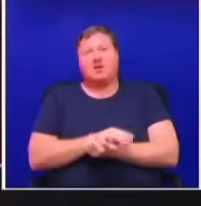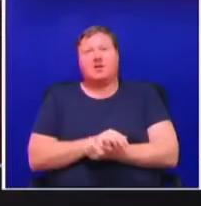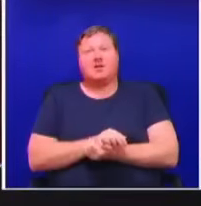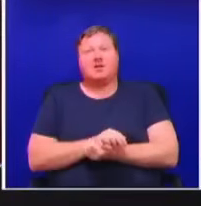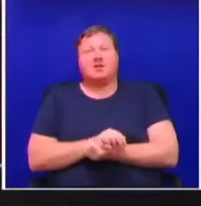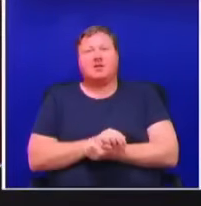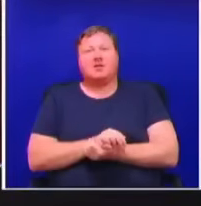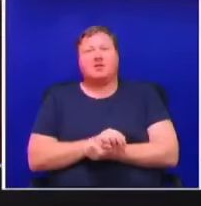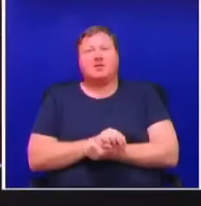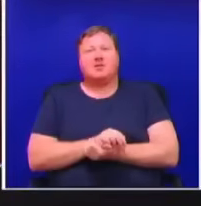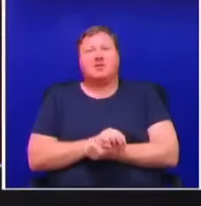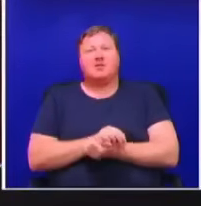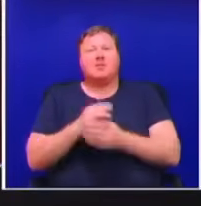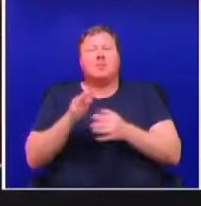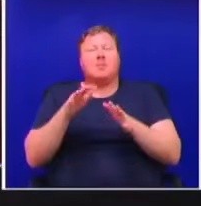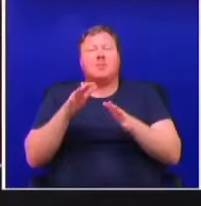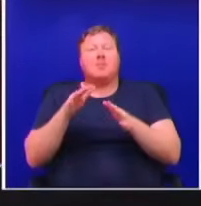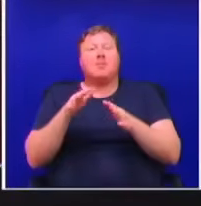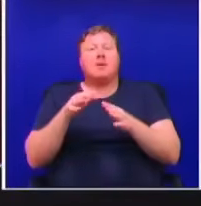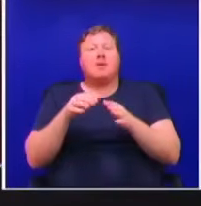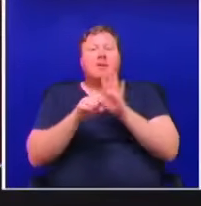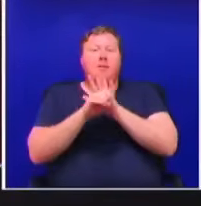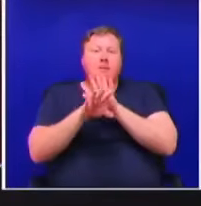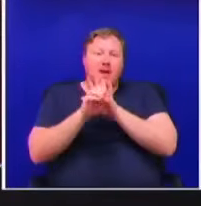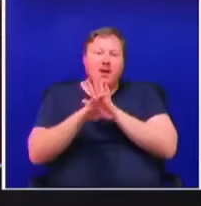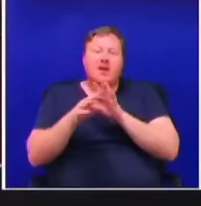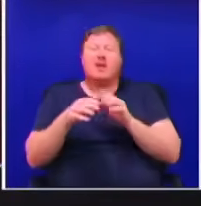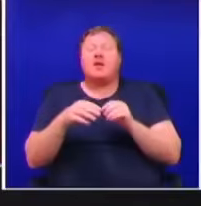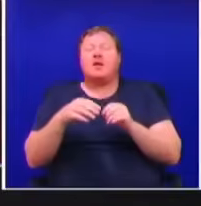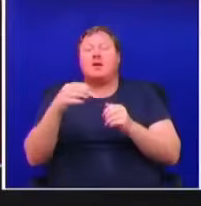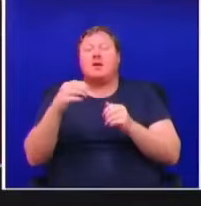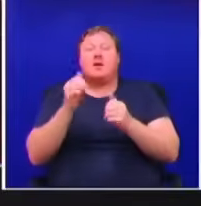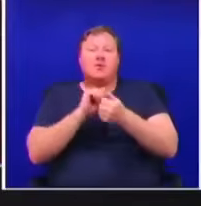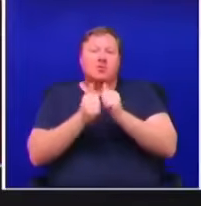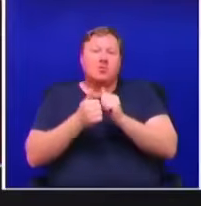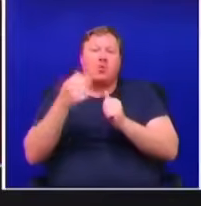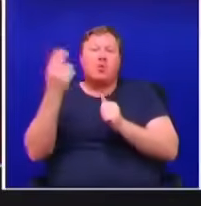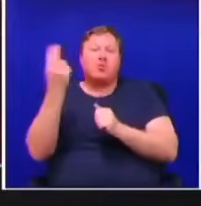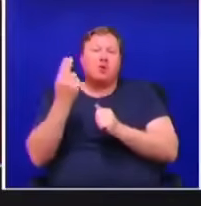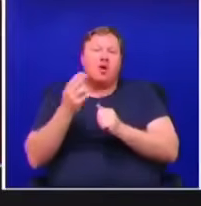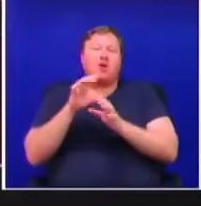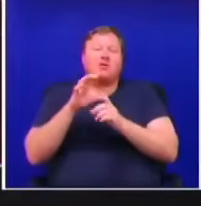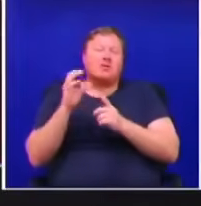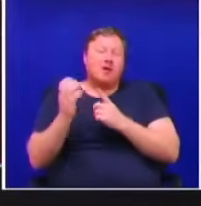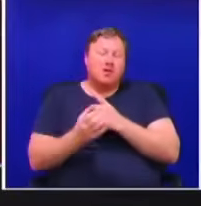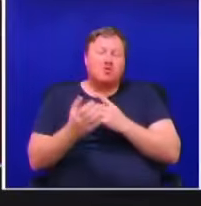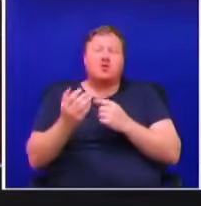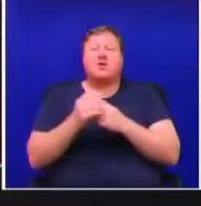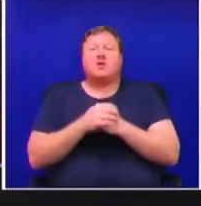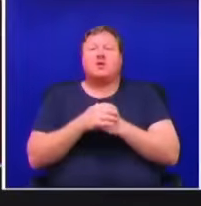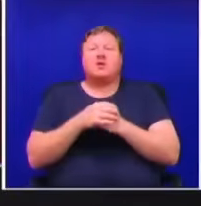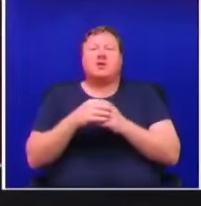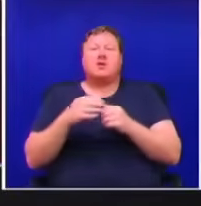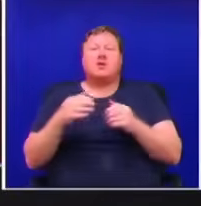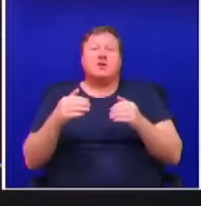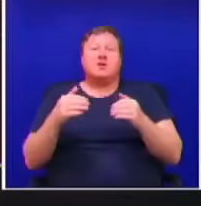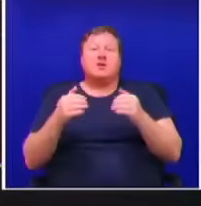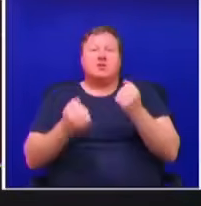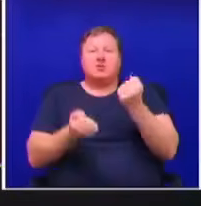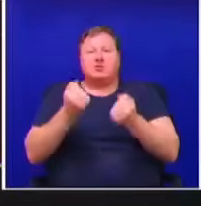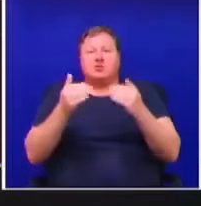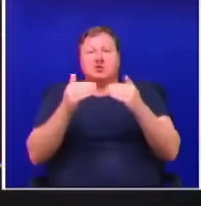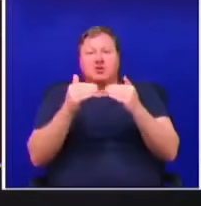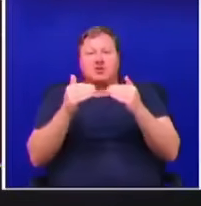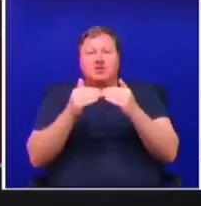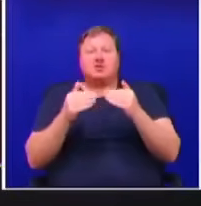were people in the media, in sports, arts and culture, justice, peace,